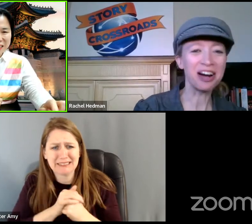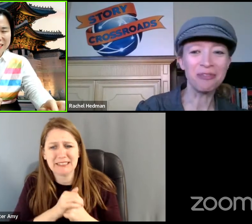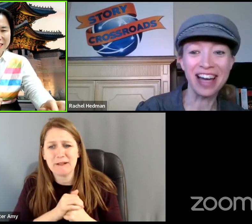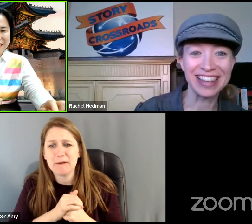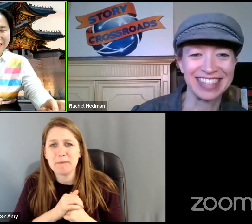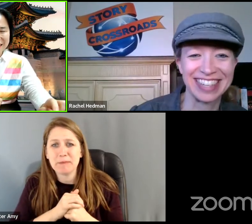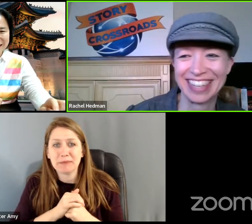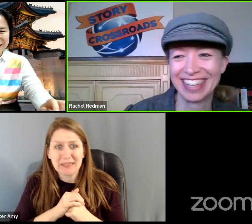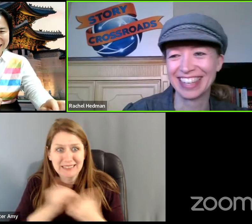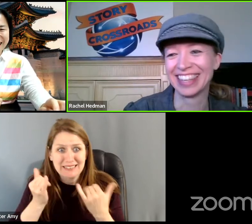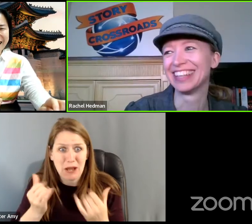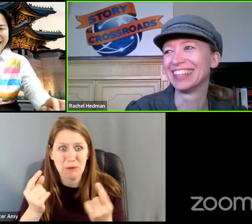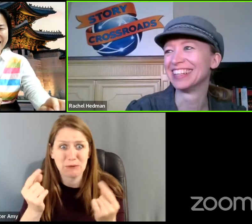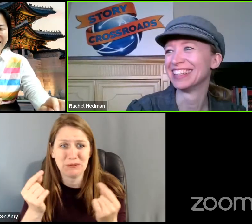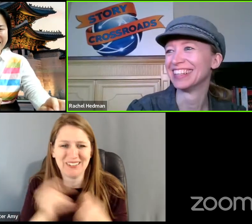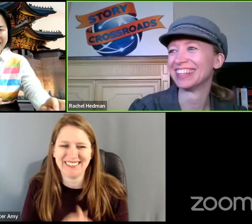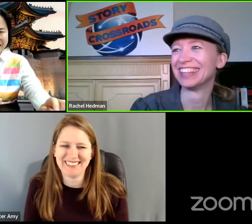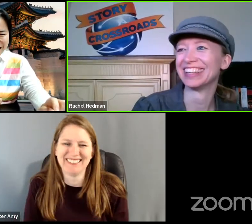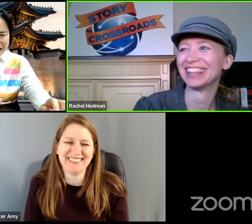Now what?